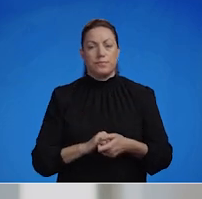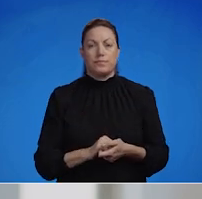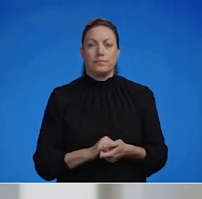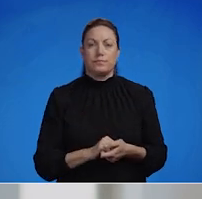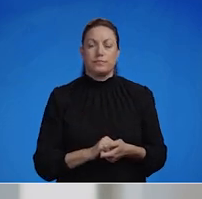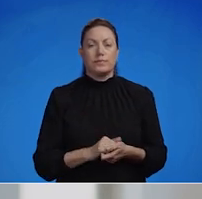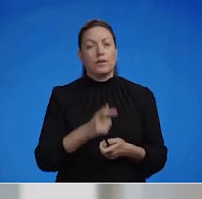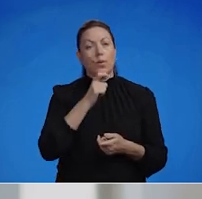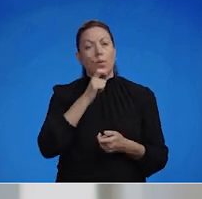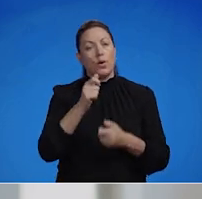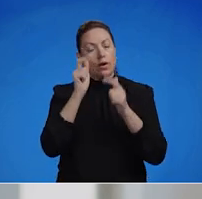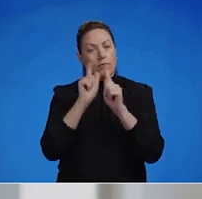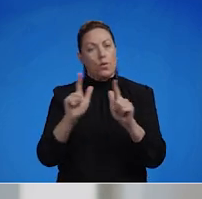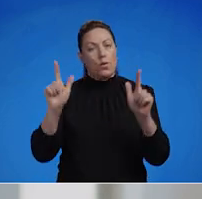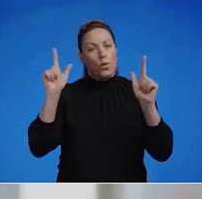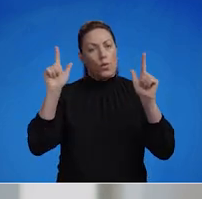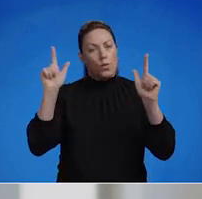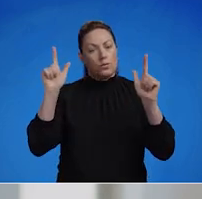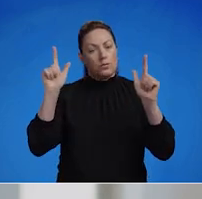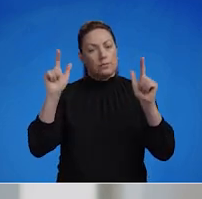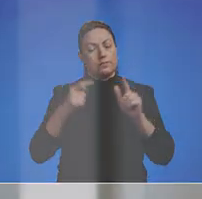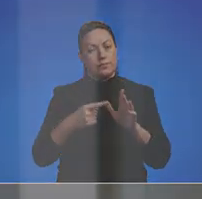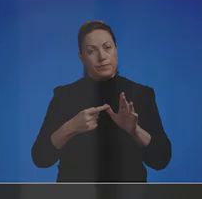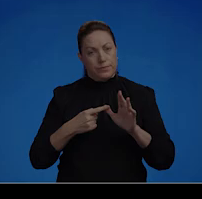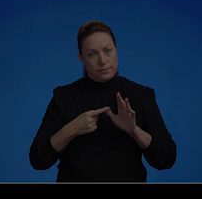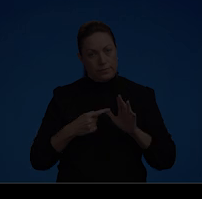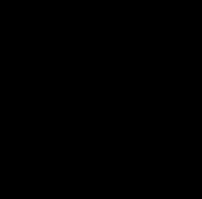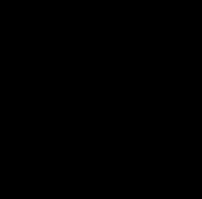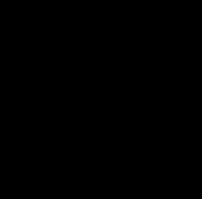The word of the Lord. Thanks be to God.